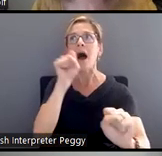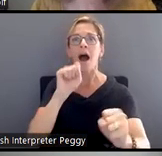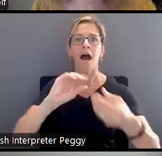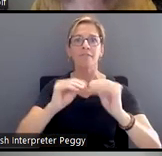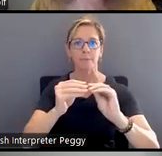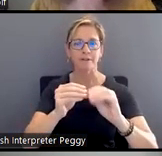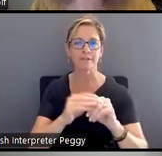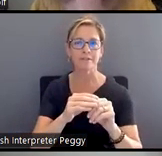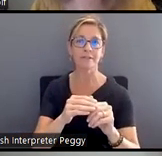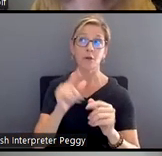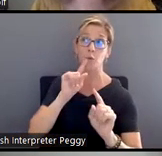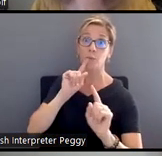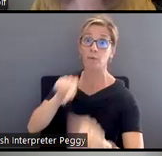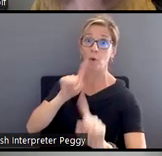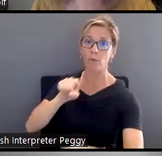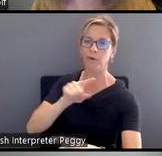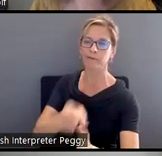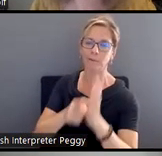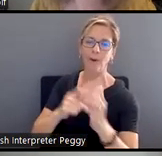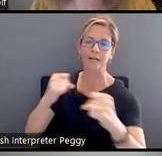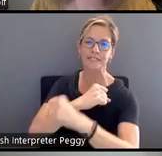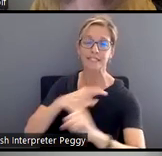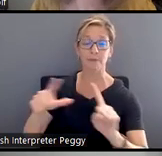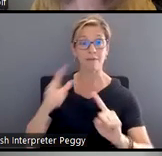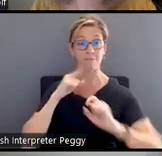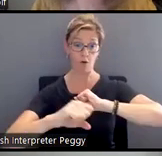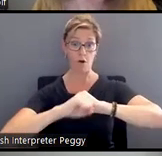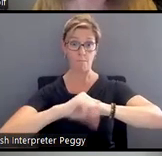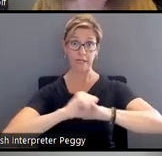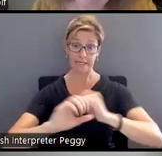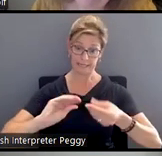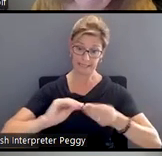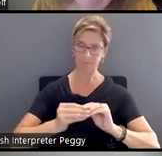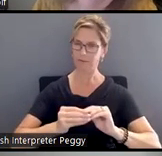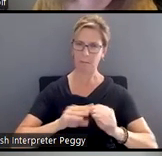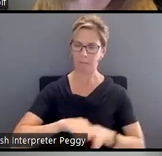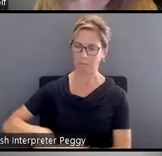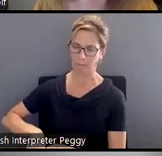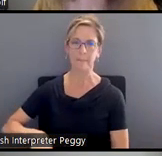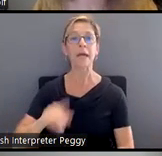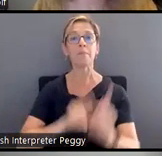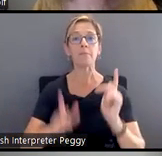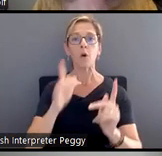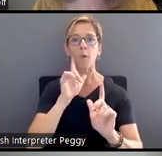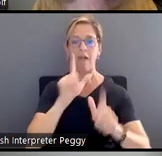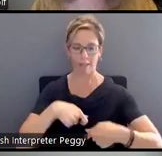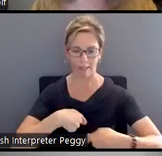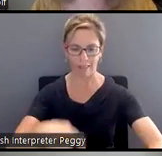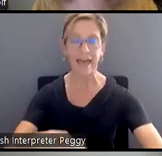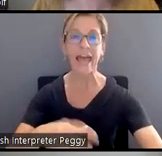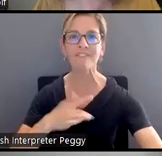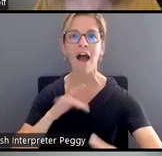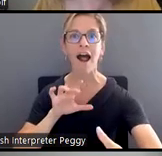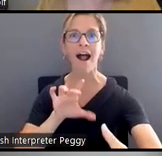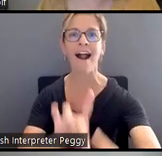most part, that's not what works in marketing. What works is people feeling connected, people feeling the emotion